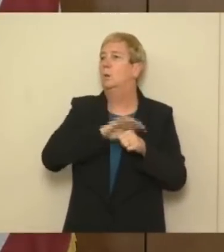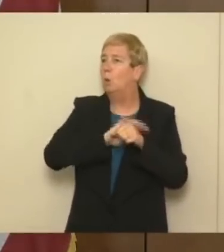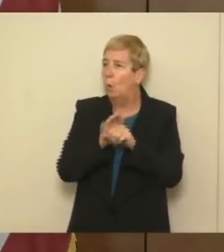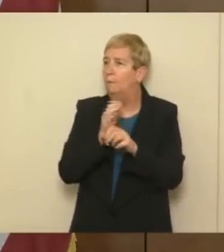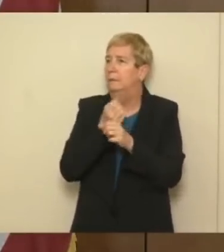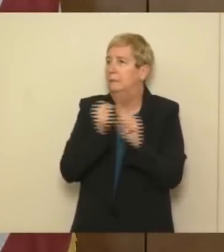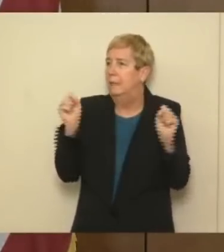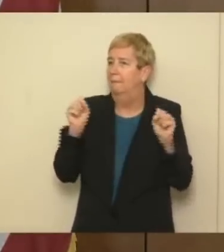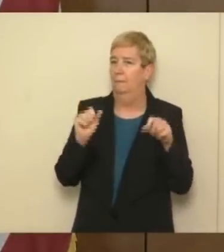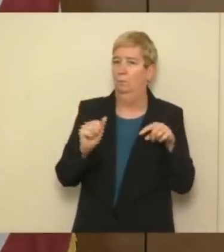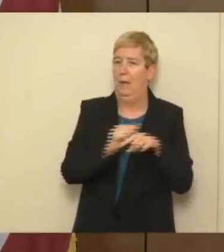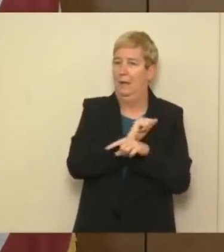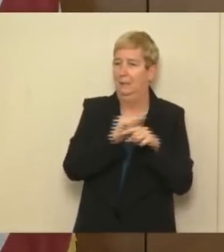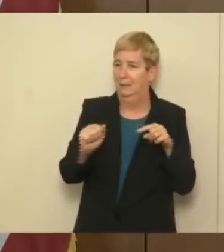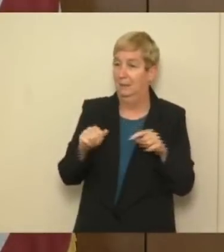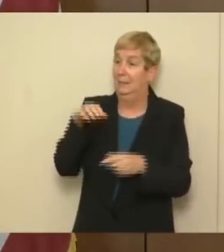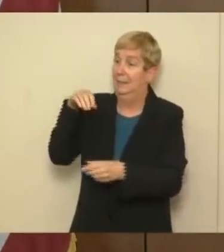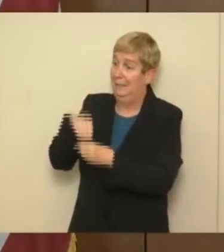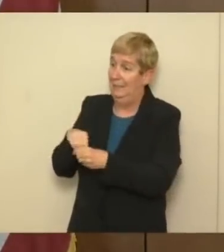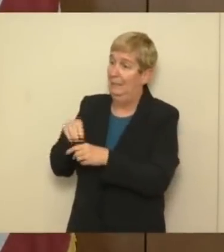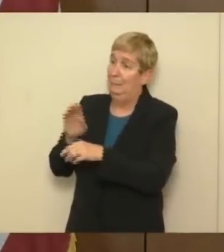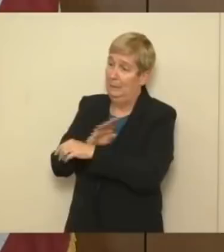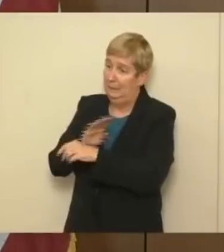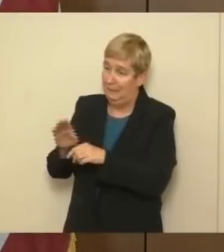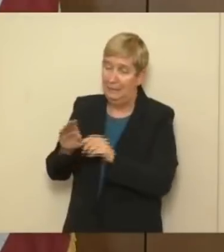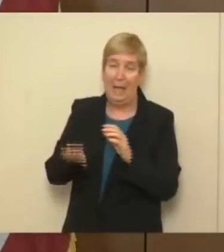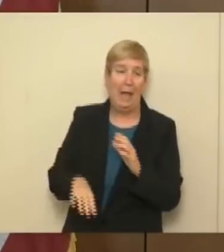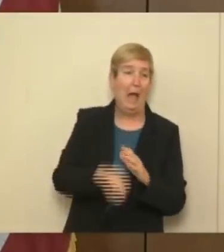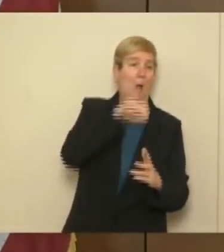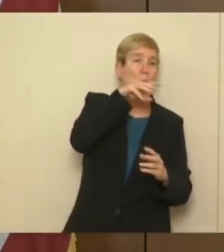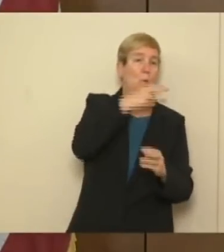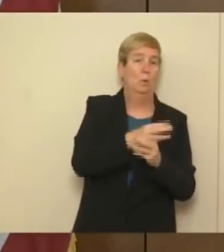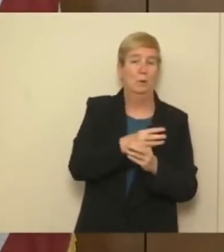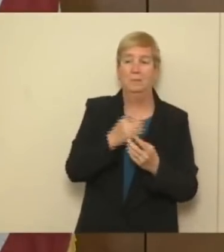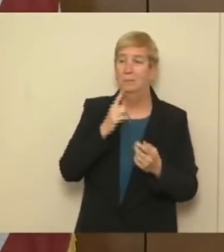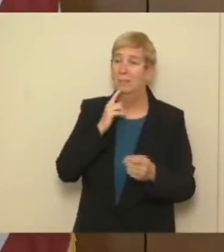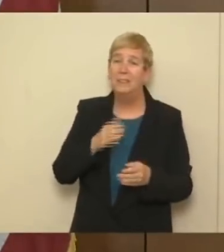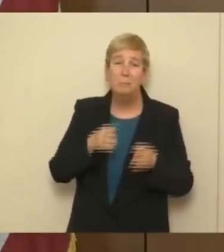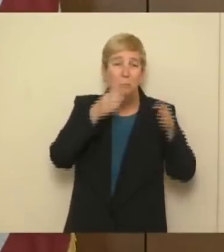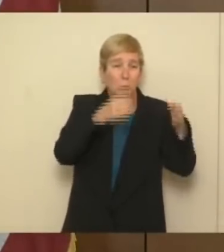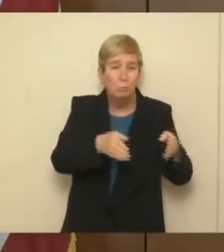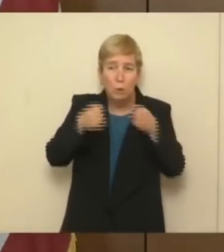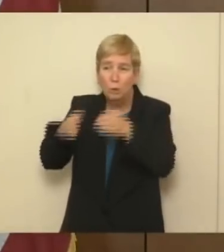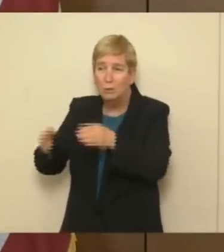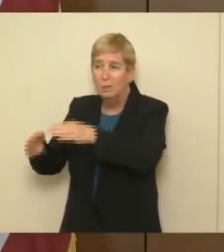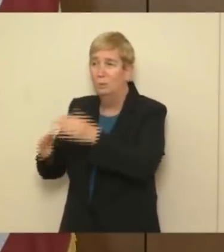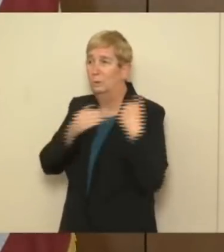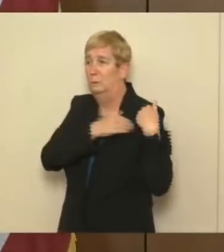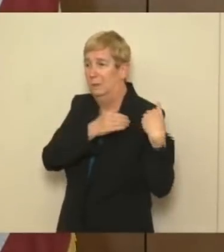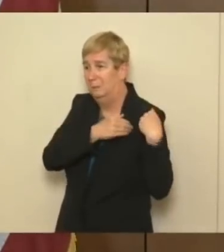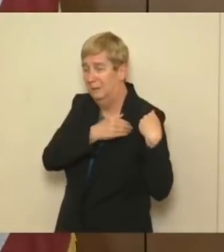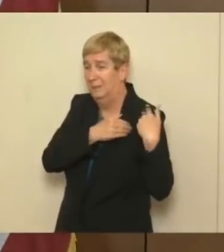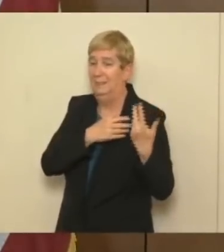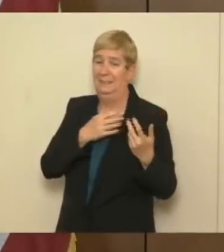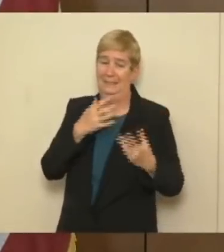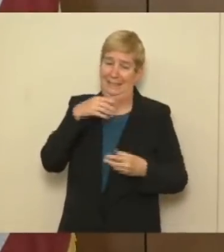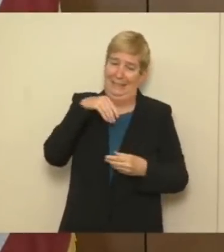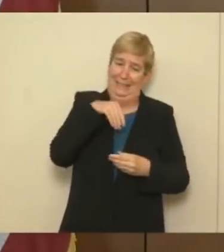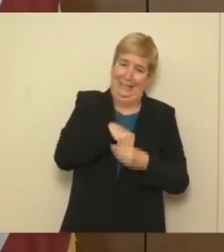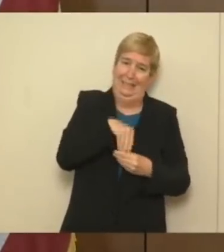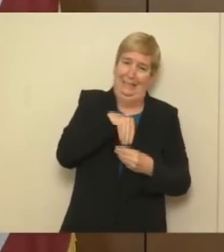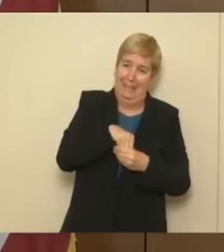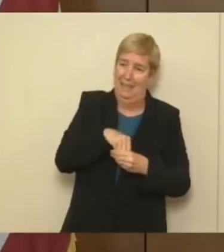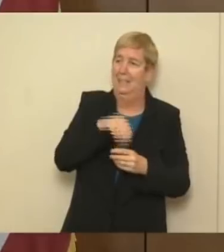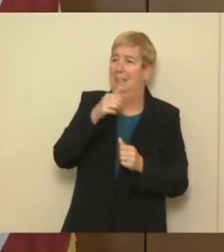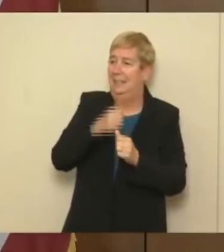in a business and out of a business. Personal responsibility and effective efforts inside